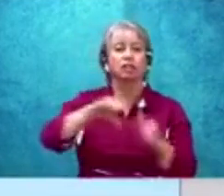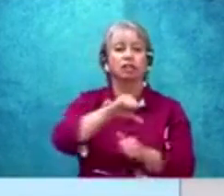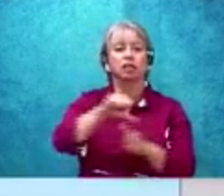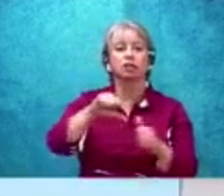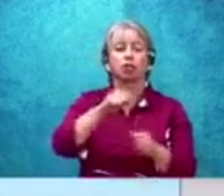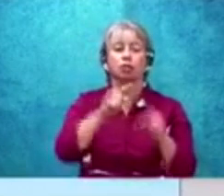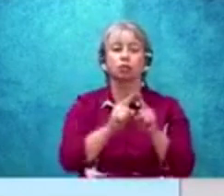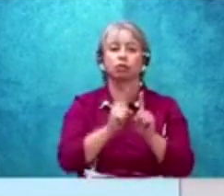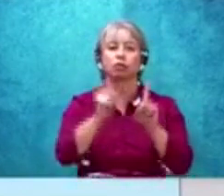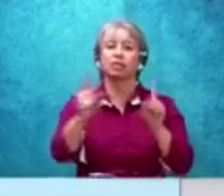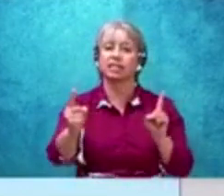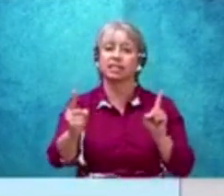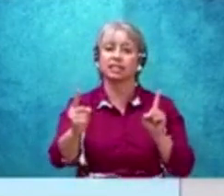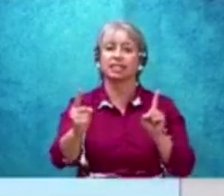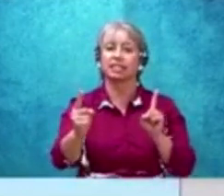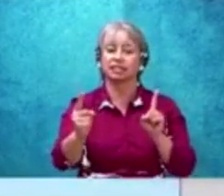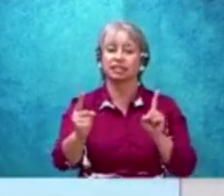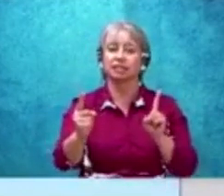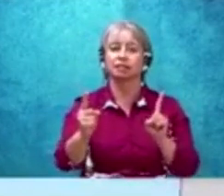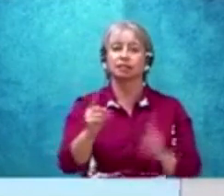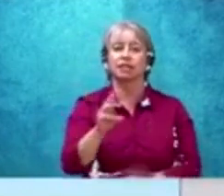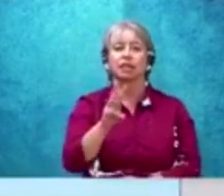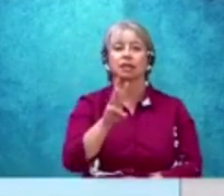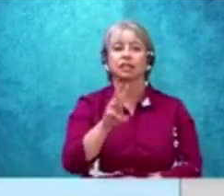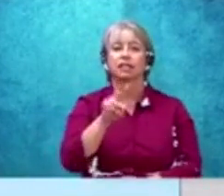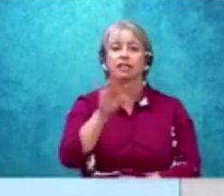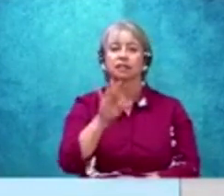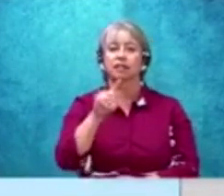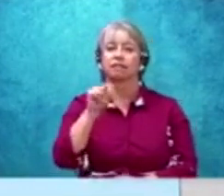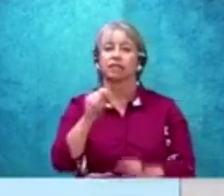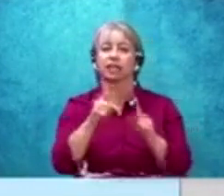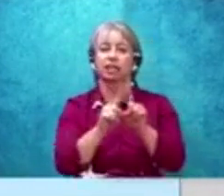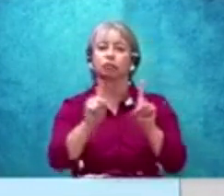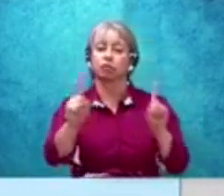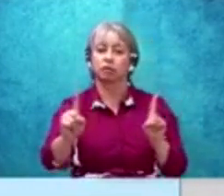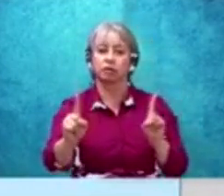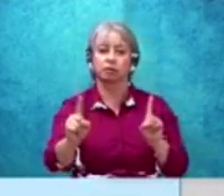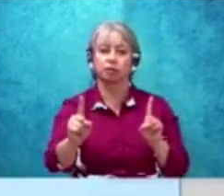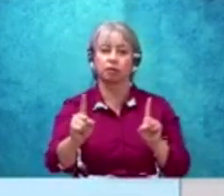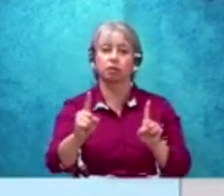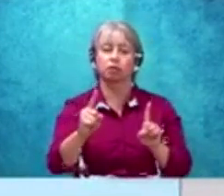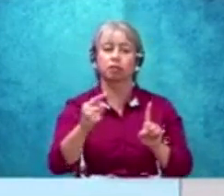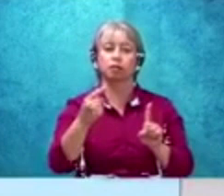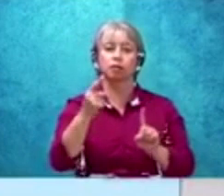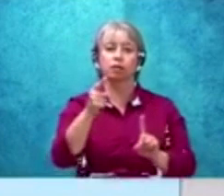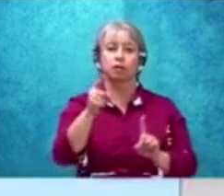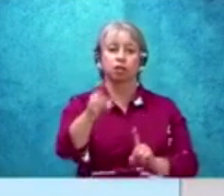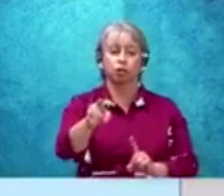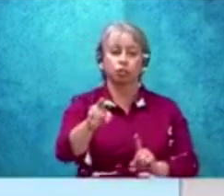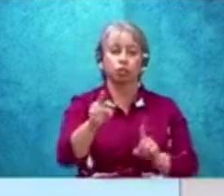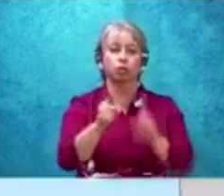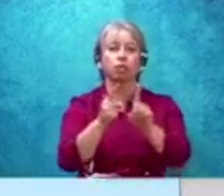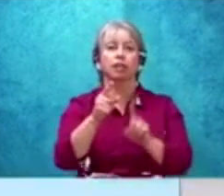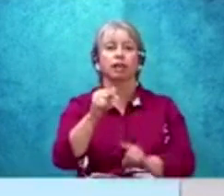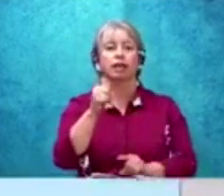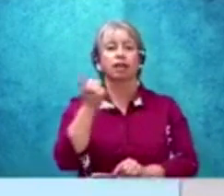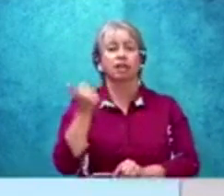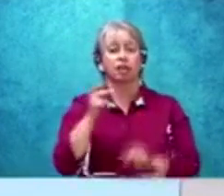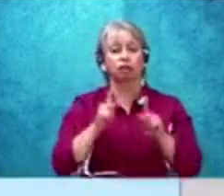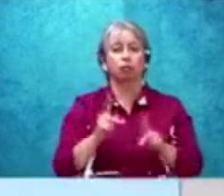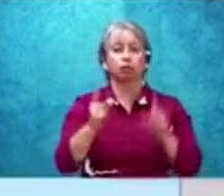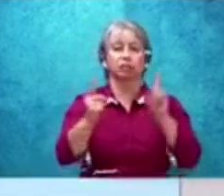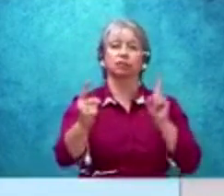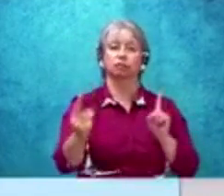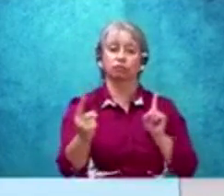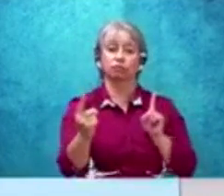social distancing, they're talking about keeping 6 feet apart. That's the distance between you and one other person. A